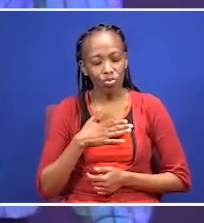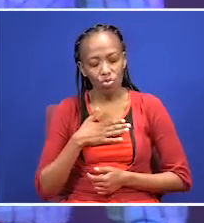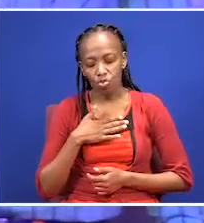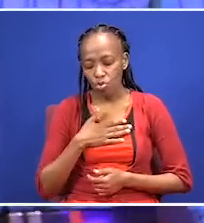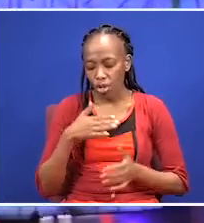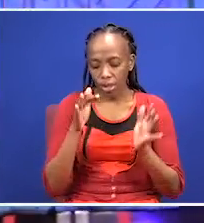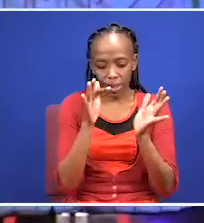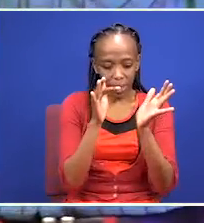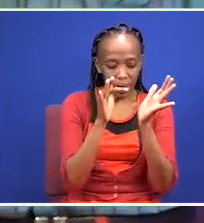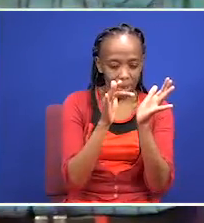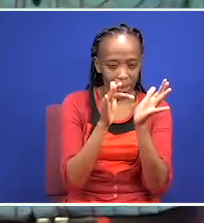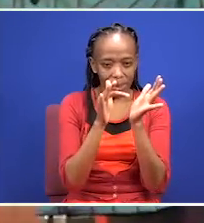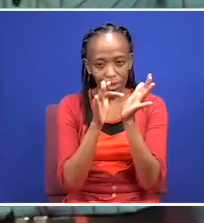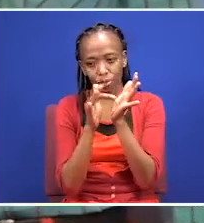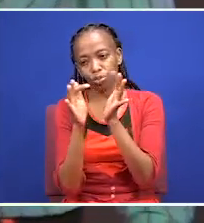is